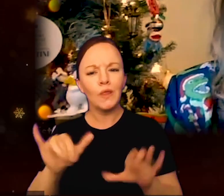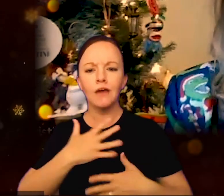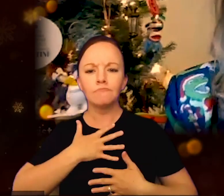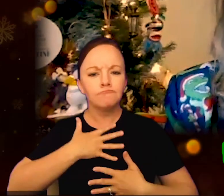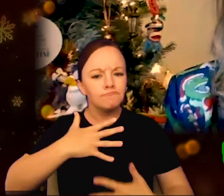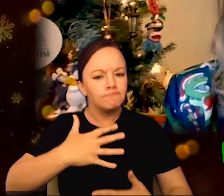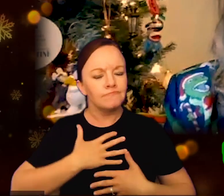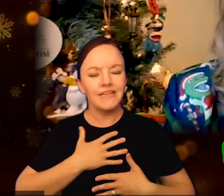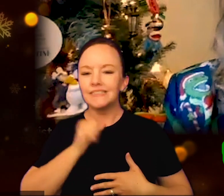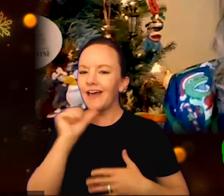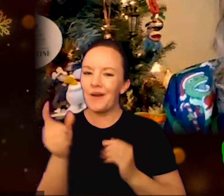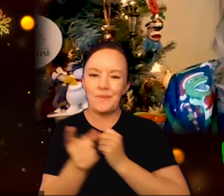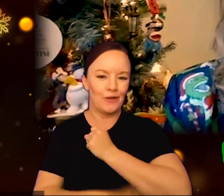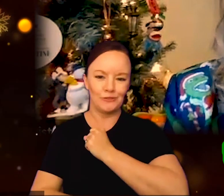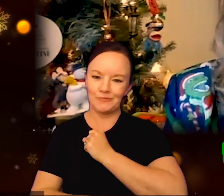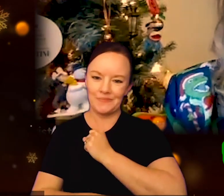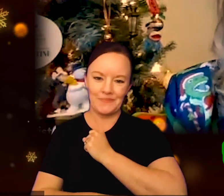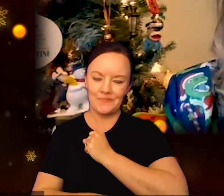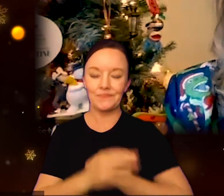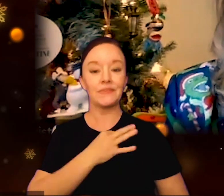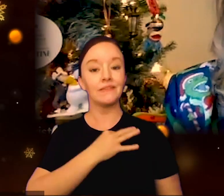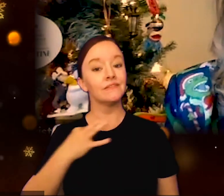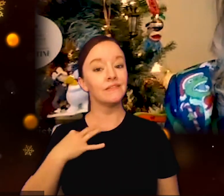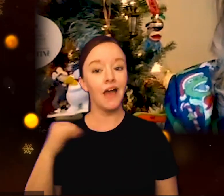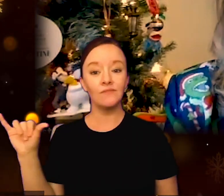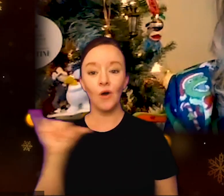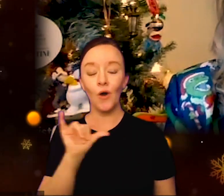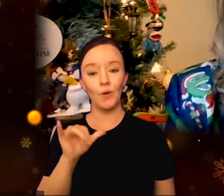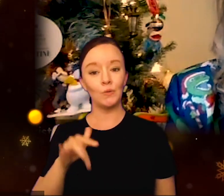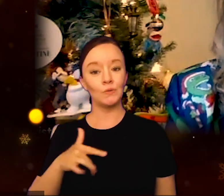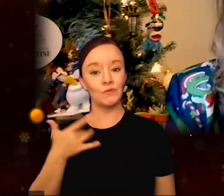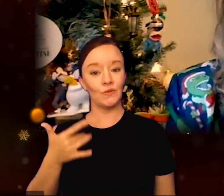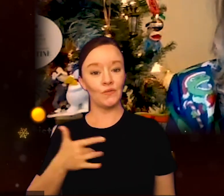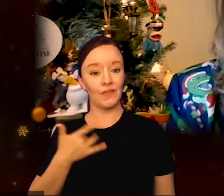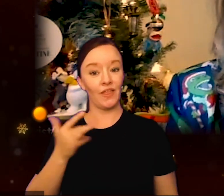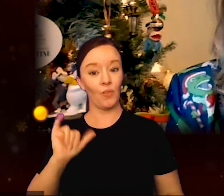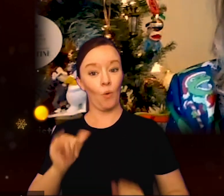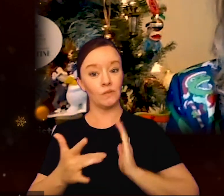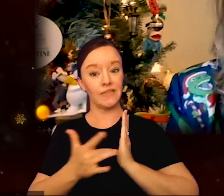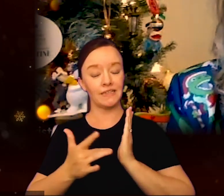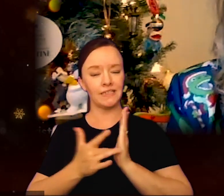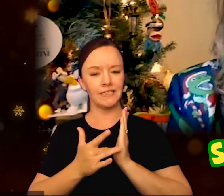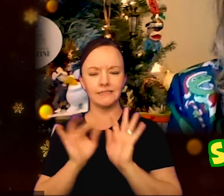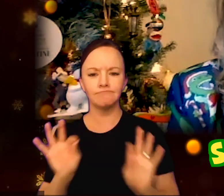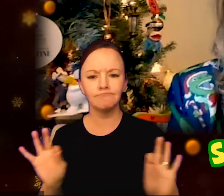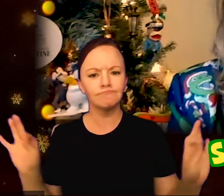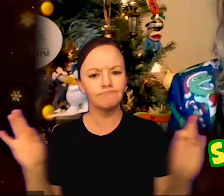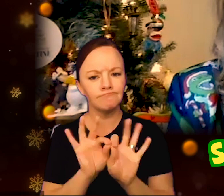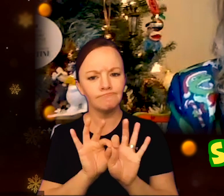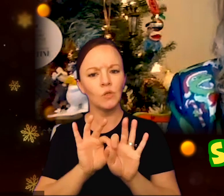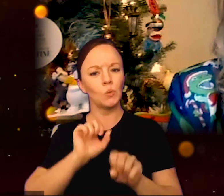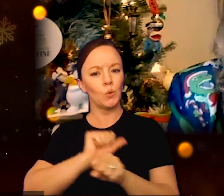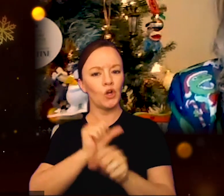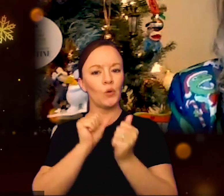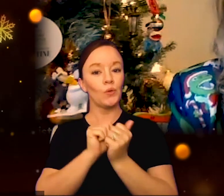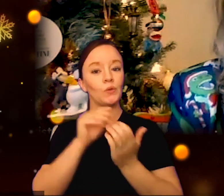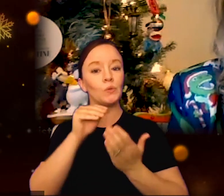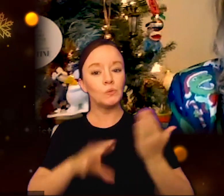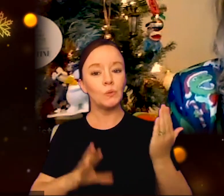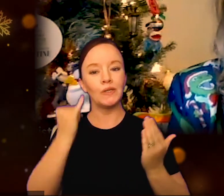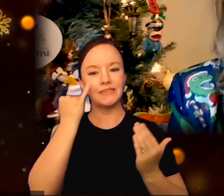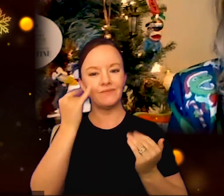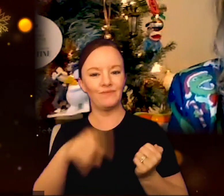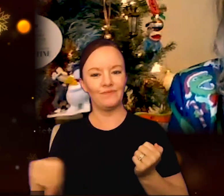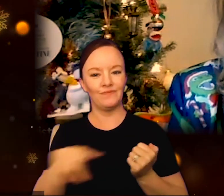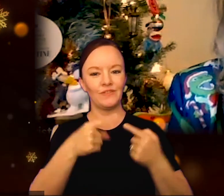punishment. Staff also see the value of using these techniques in working with students who have difficulty